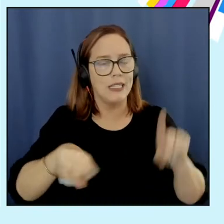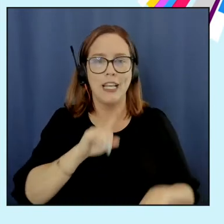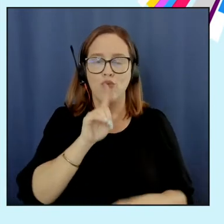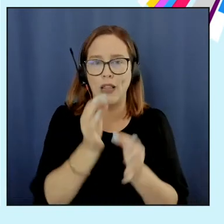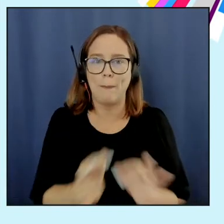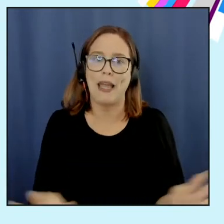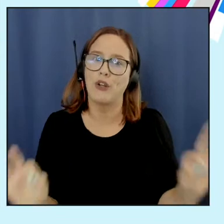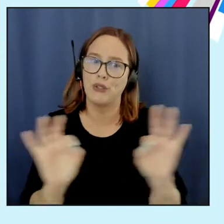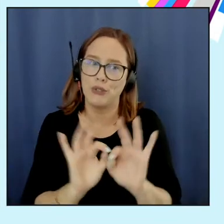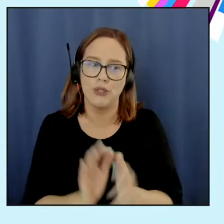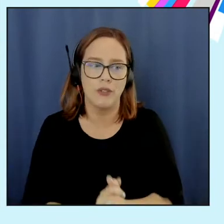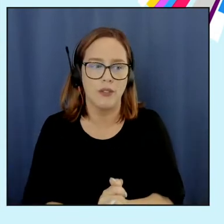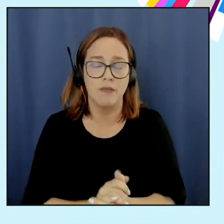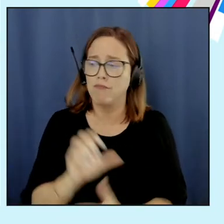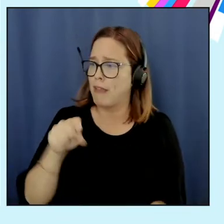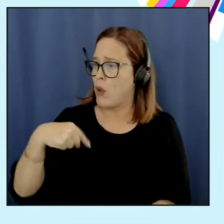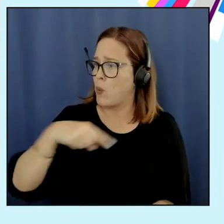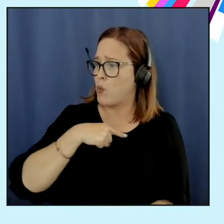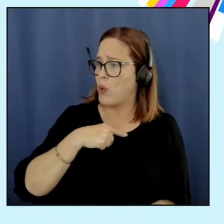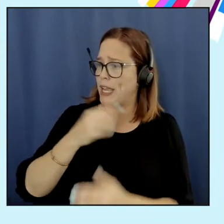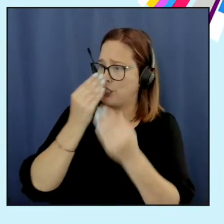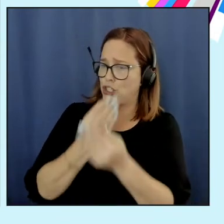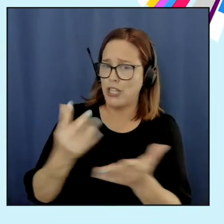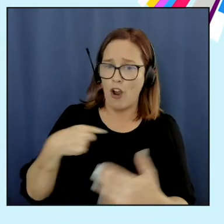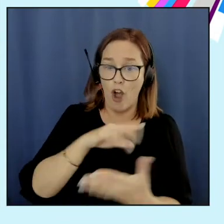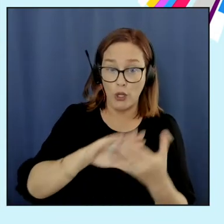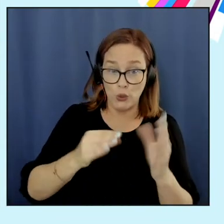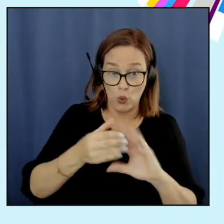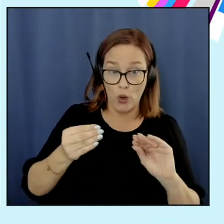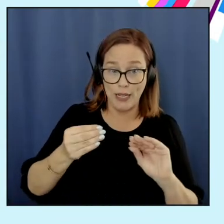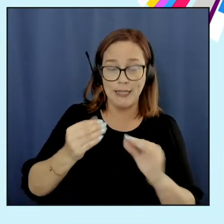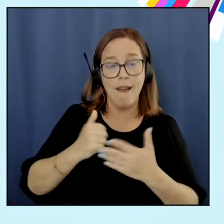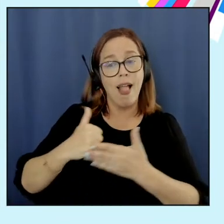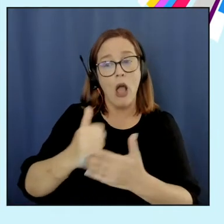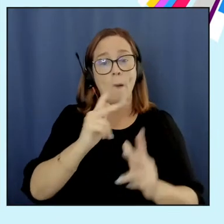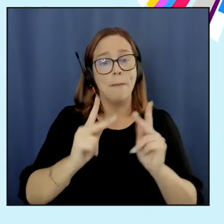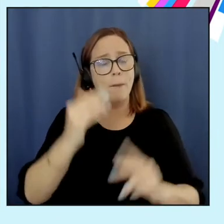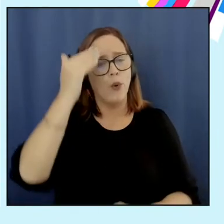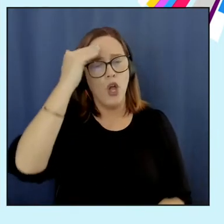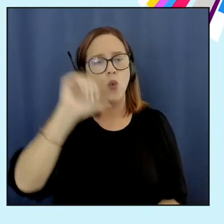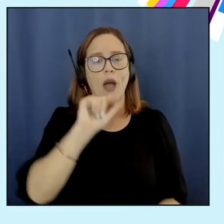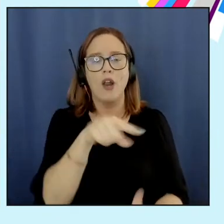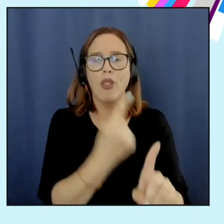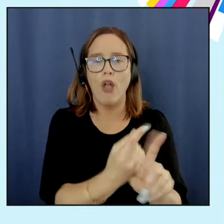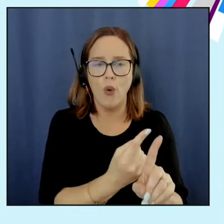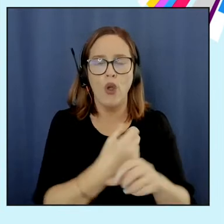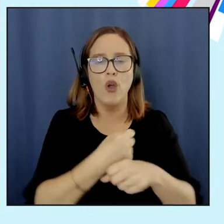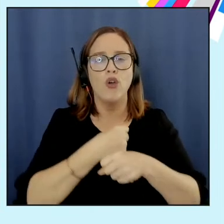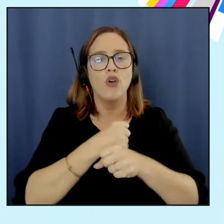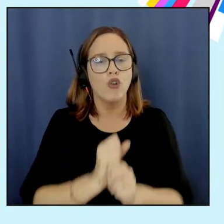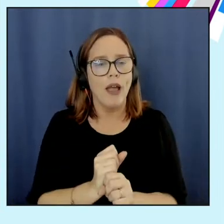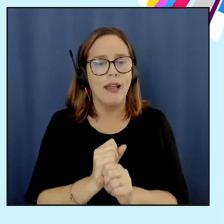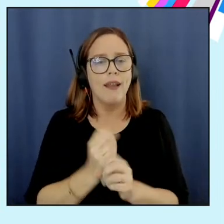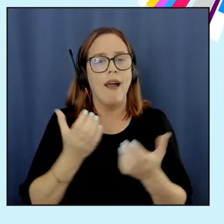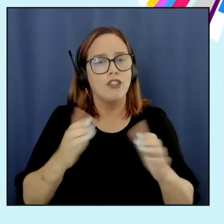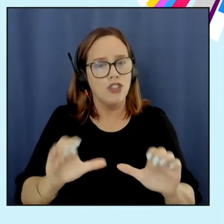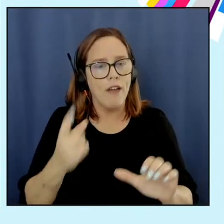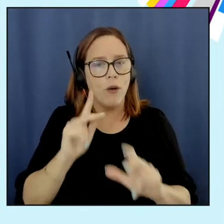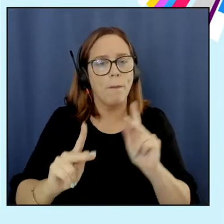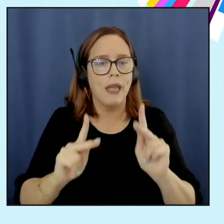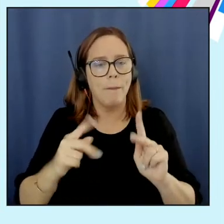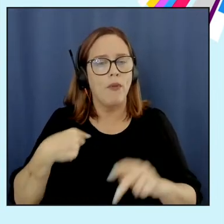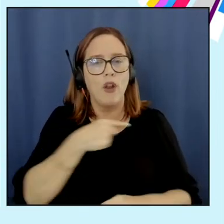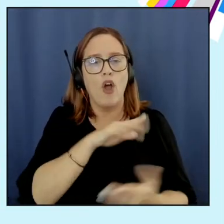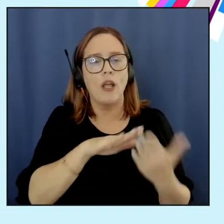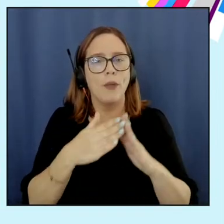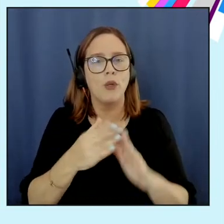when we share our stories, I think it helps people to know that they aren't alone. It creates a chance for people in our community to be seen, to feel like